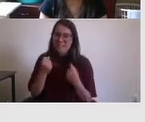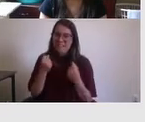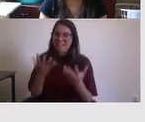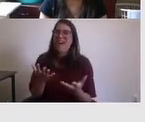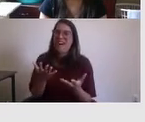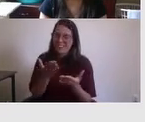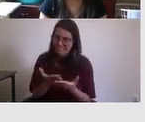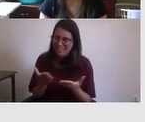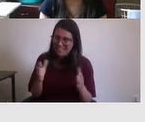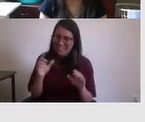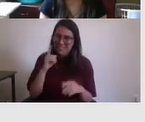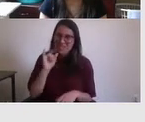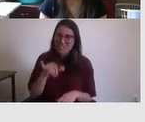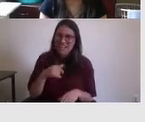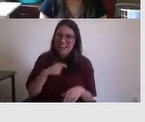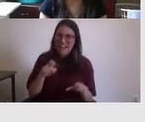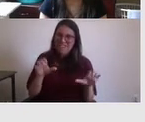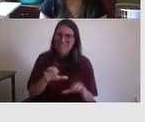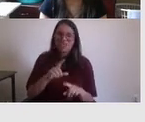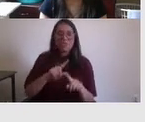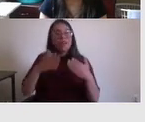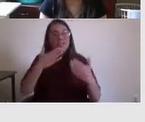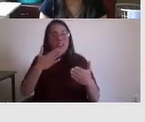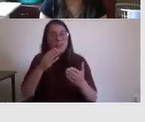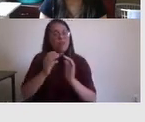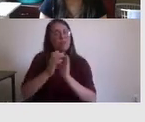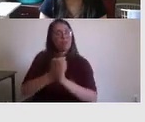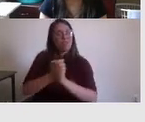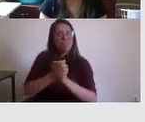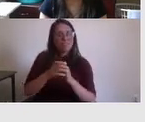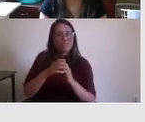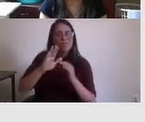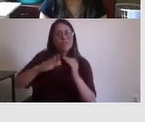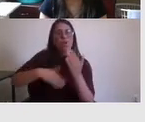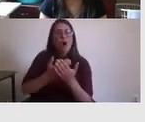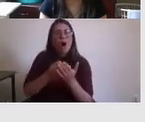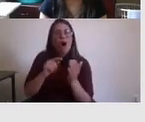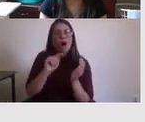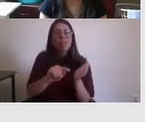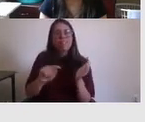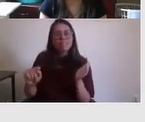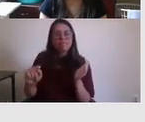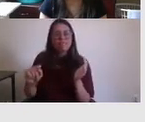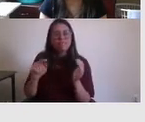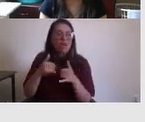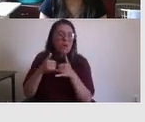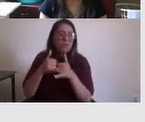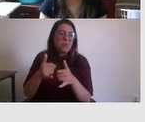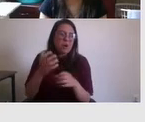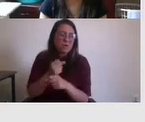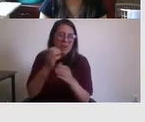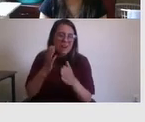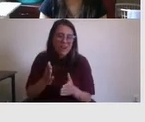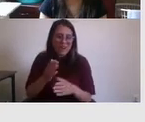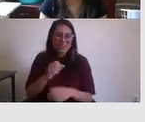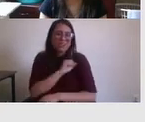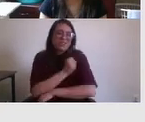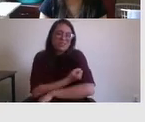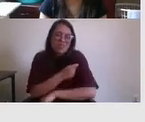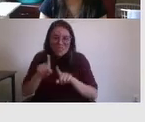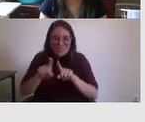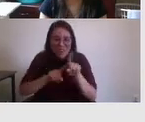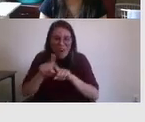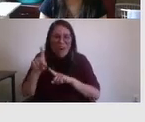done. Just thanks again, and congratulations to all the award winners and strong stars,